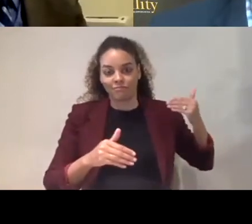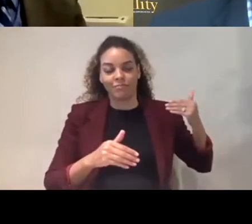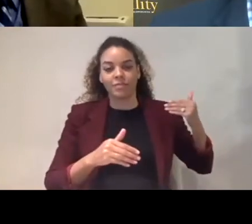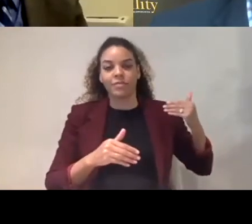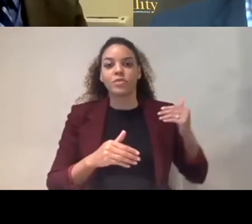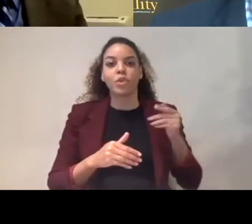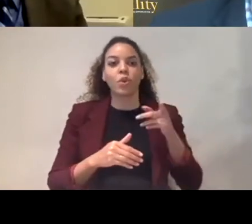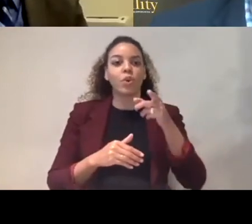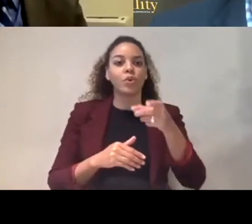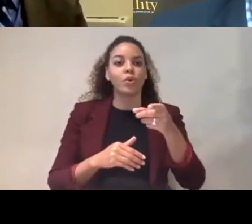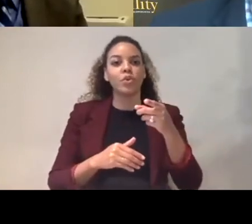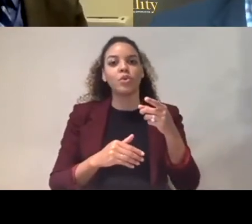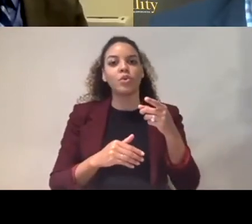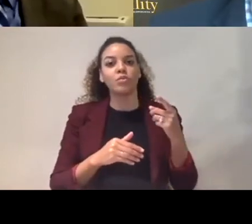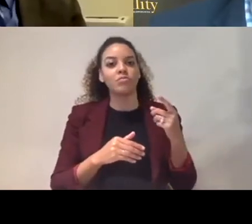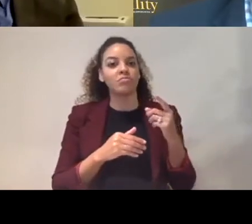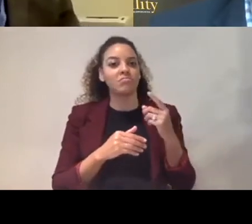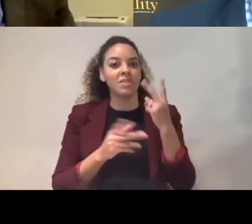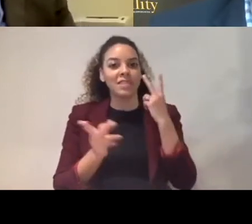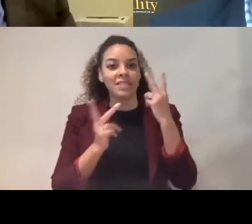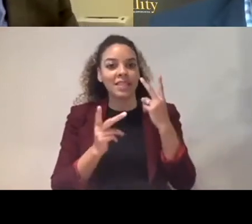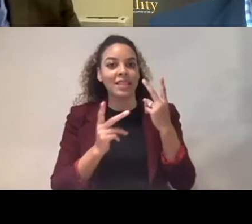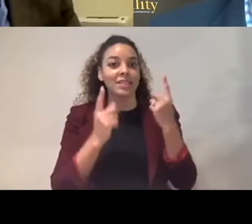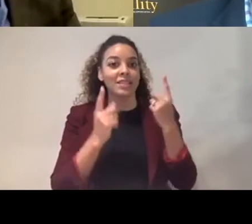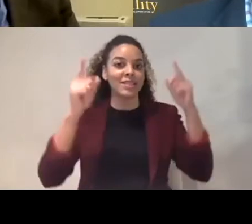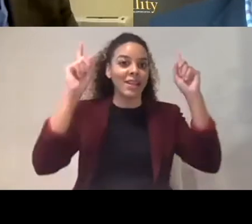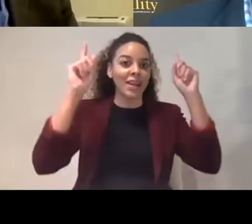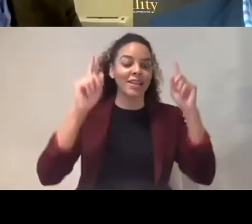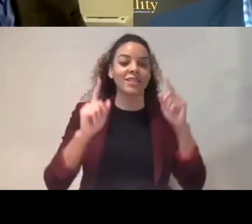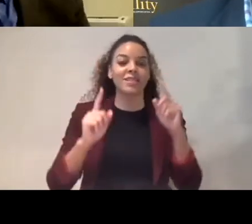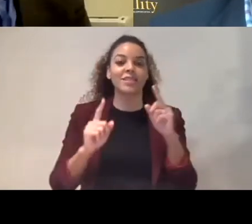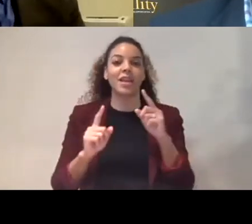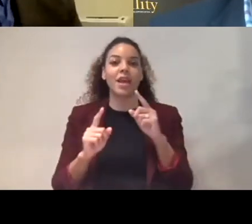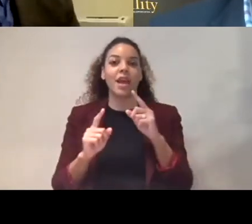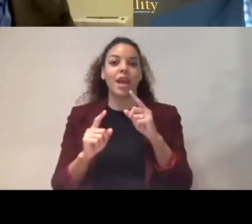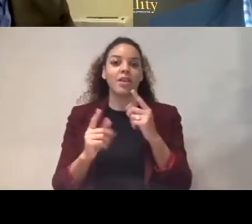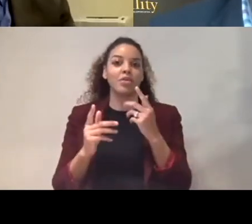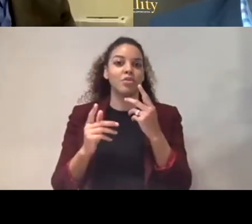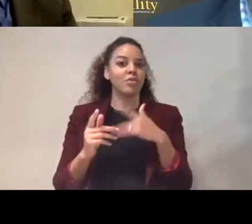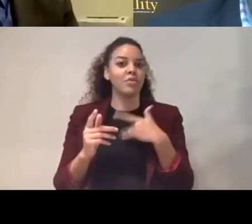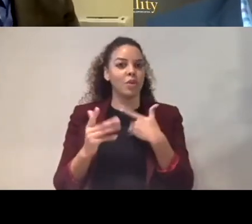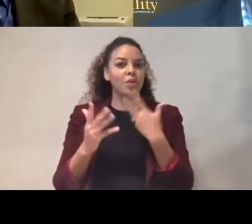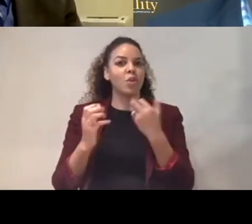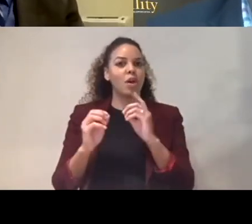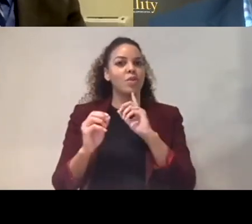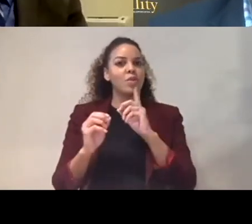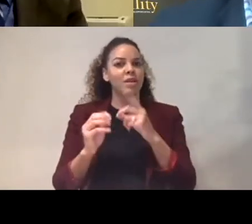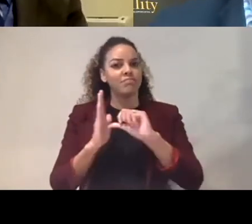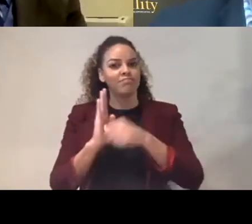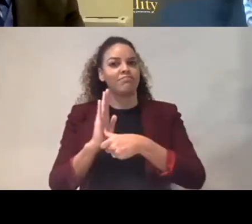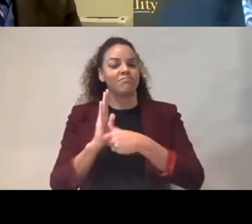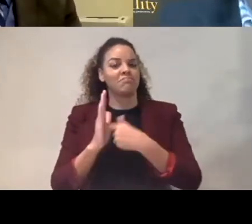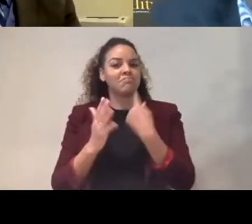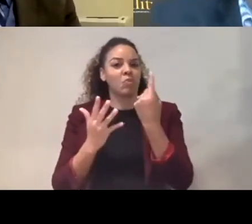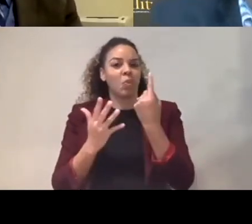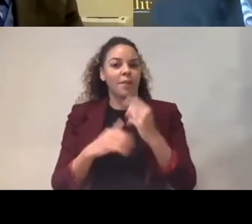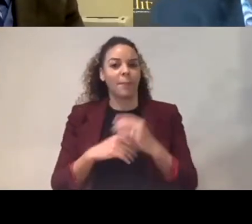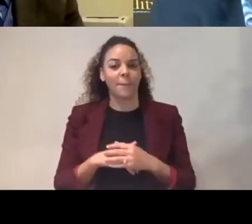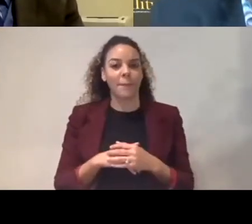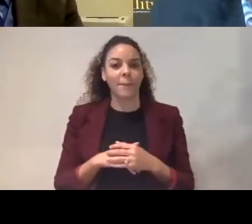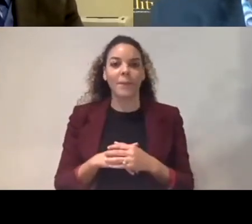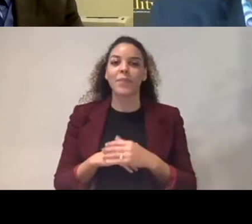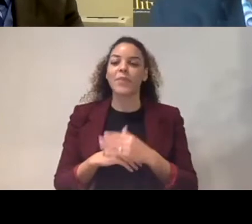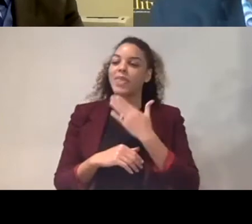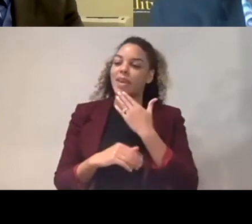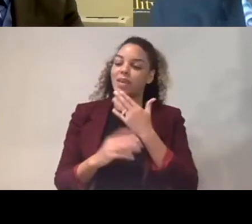seeing successes, and what are some of the things that you really want to highlight to the wider world of disability employment? Certainly, thank you. It's a